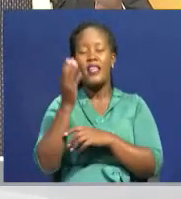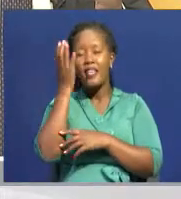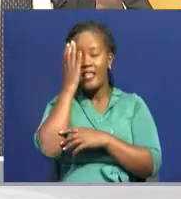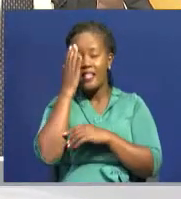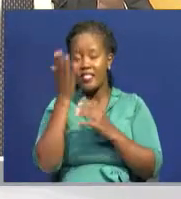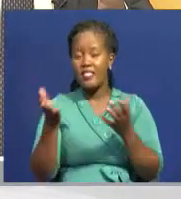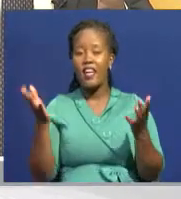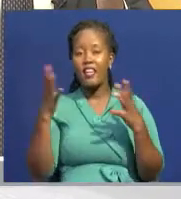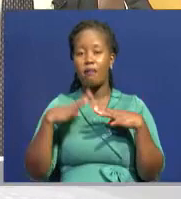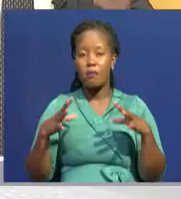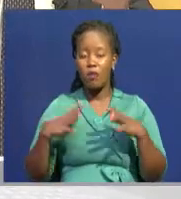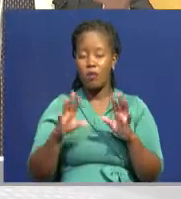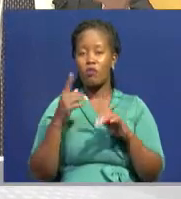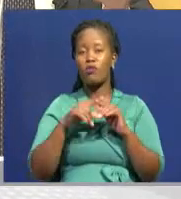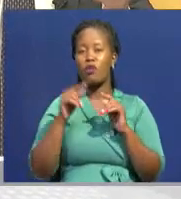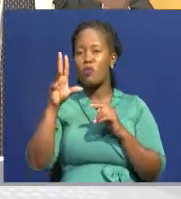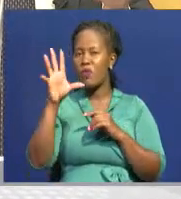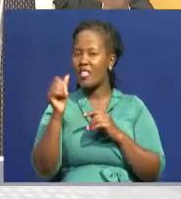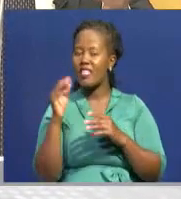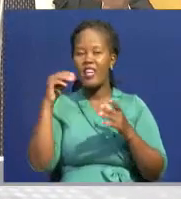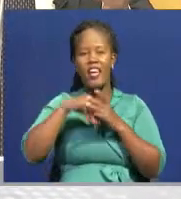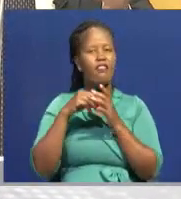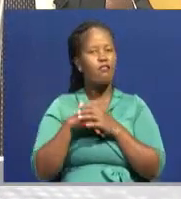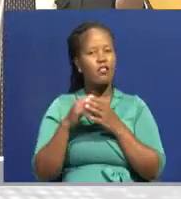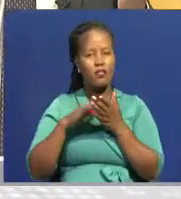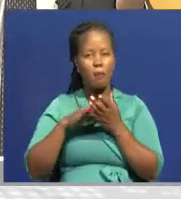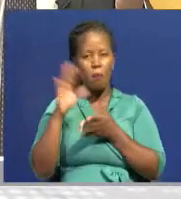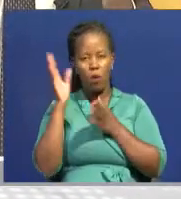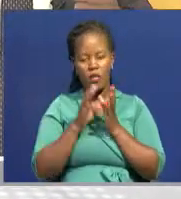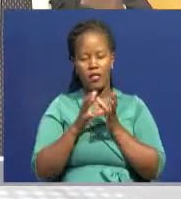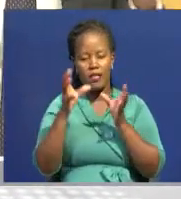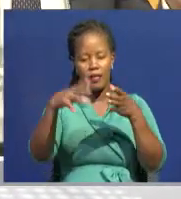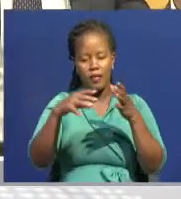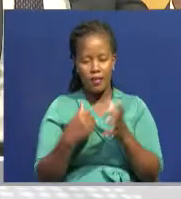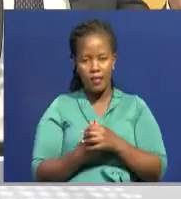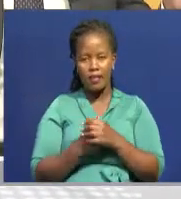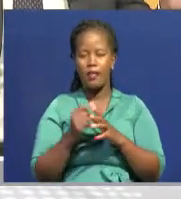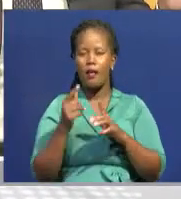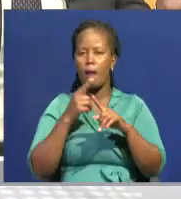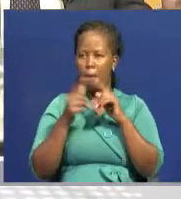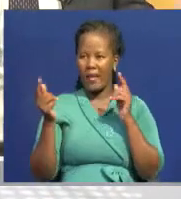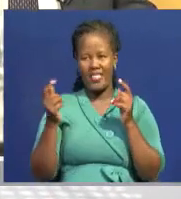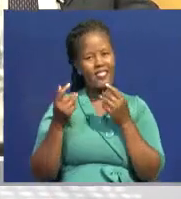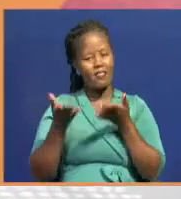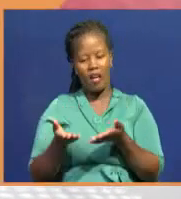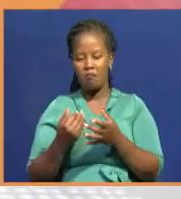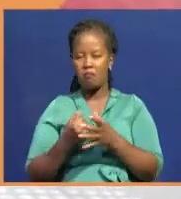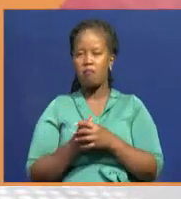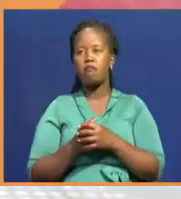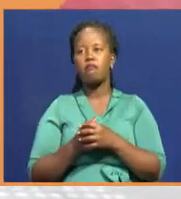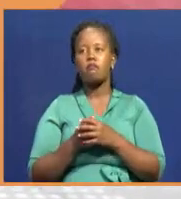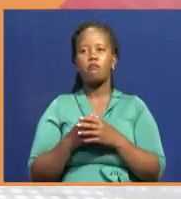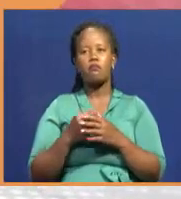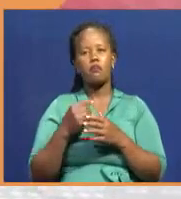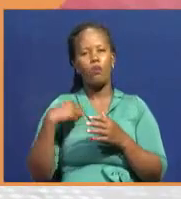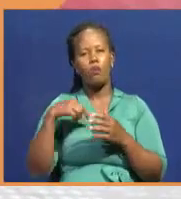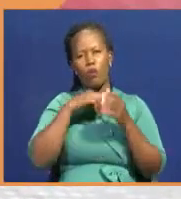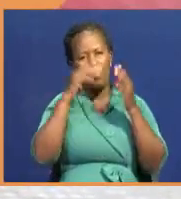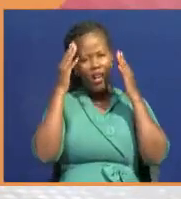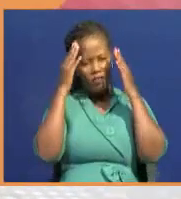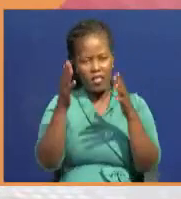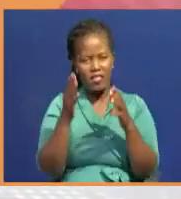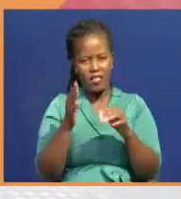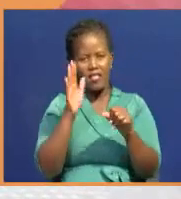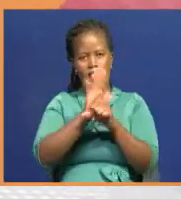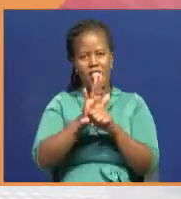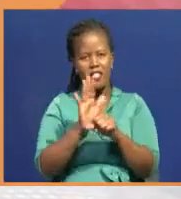are contributing hugely in the real estate industry in Israel. But back here in studio, we are looking at some of the costs